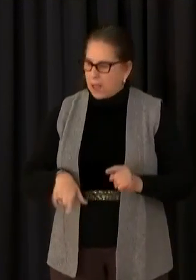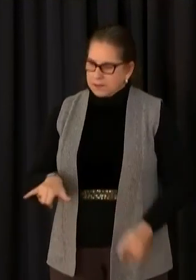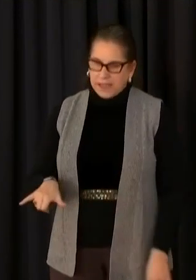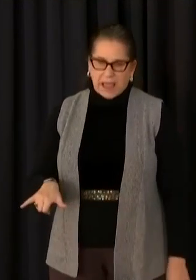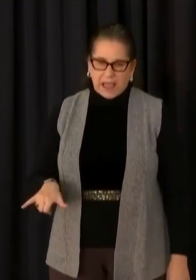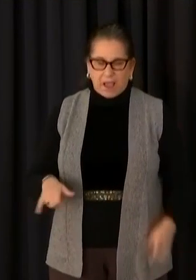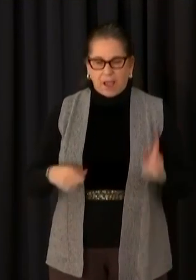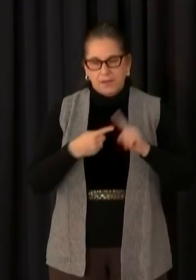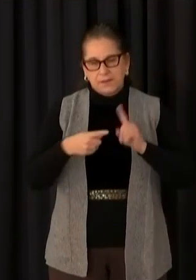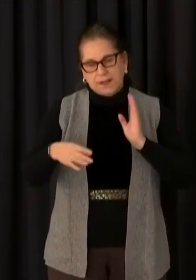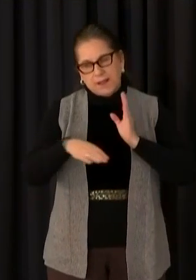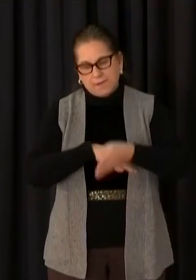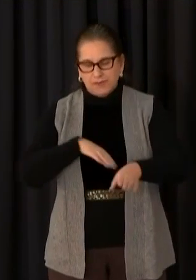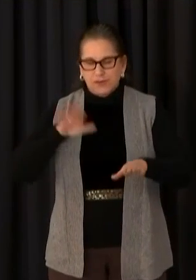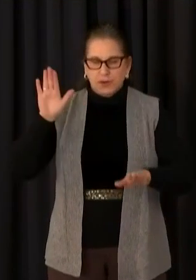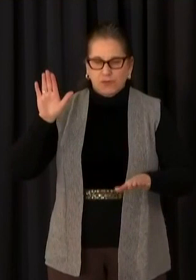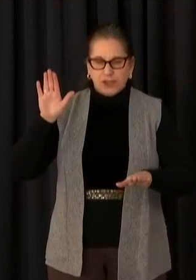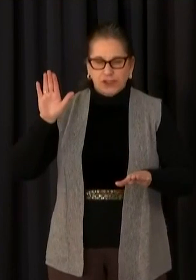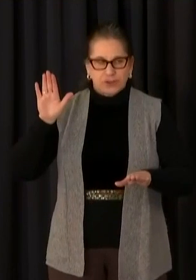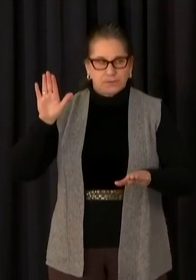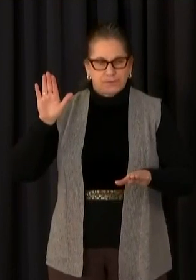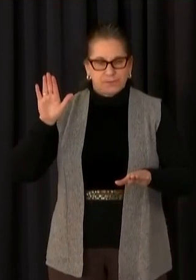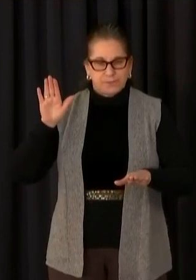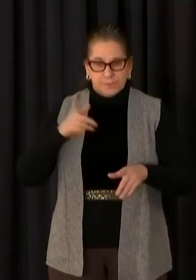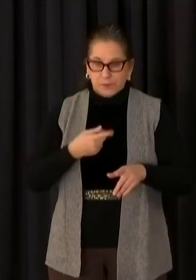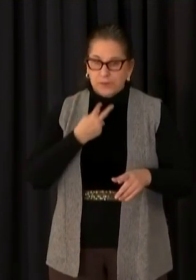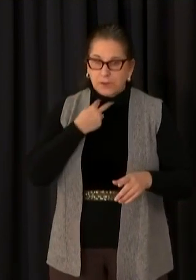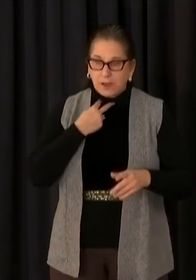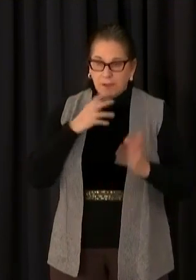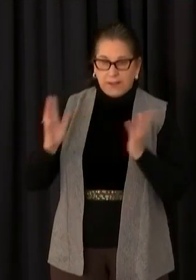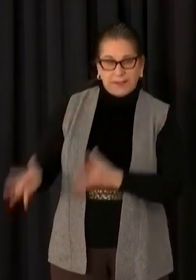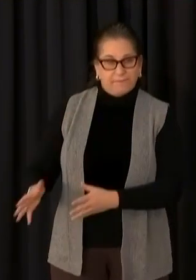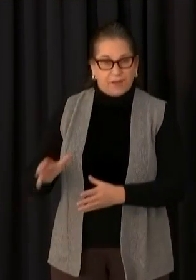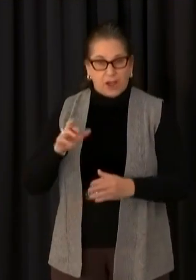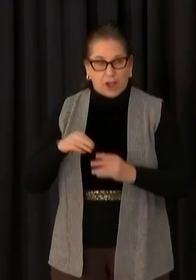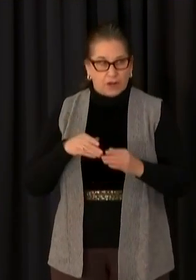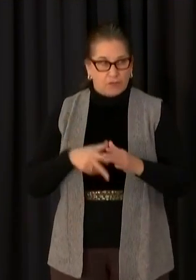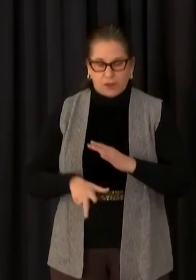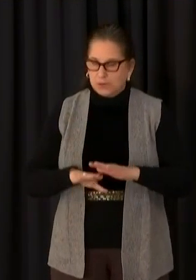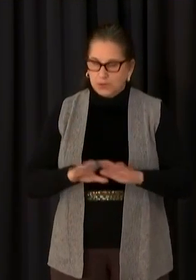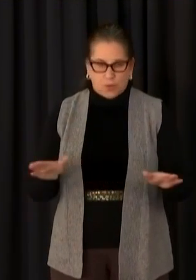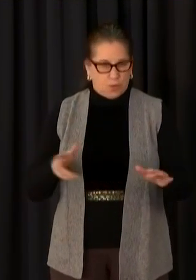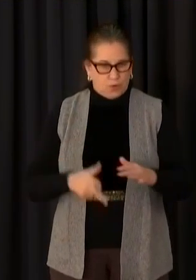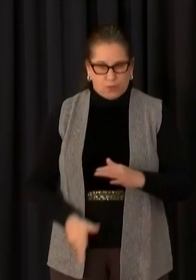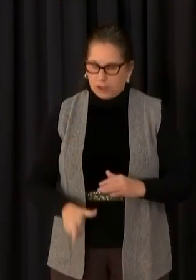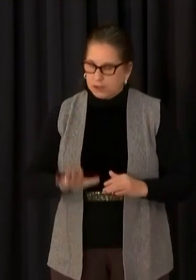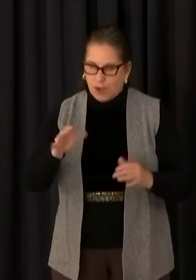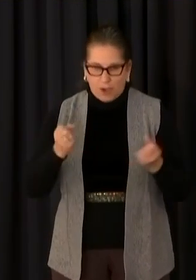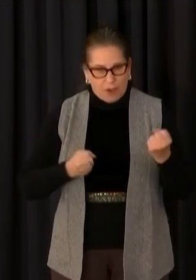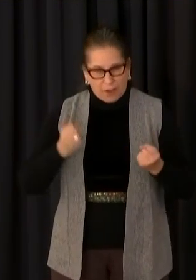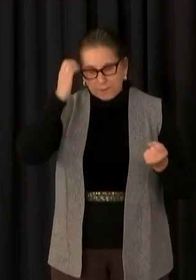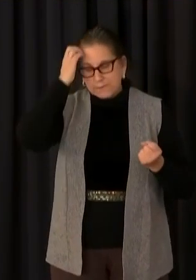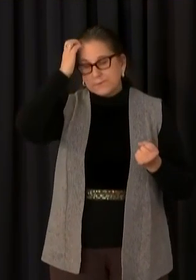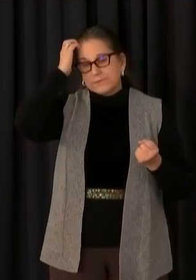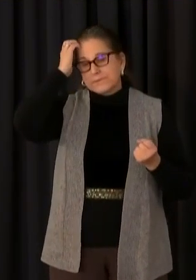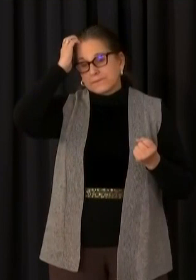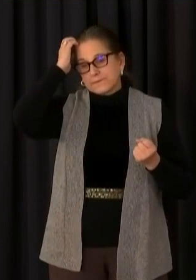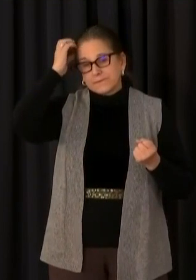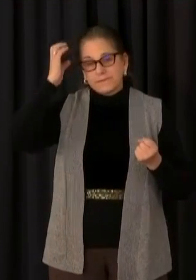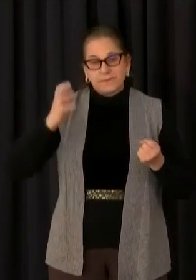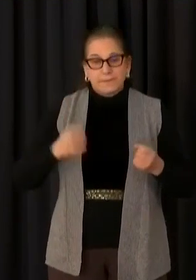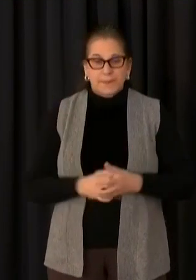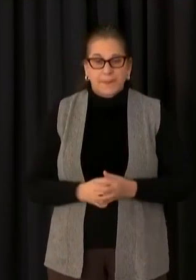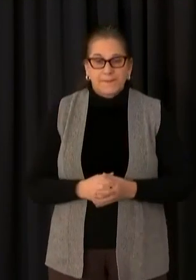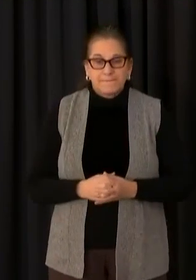after the inauguration. So plan to move your vehicles. Businesses that need to receive deliveries will